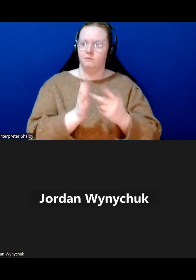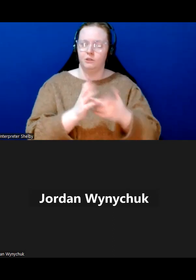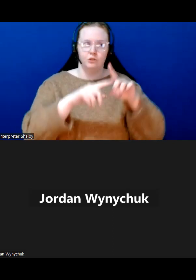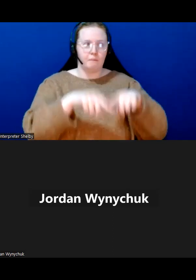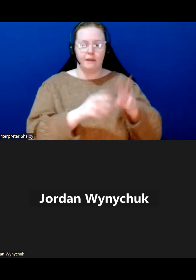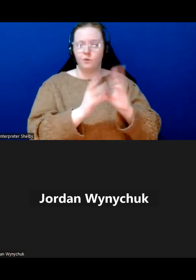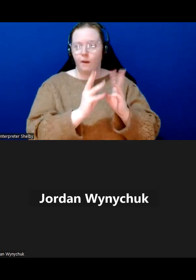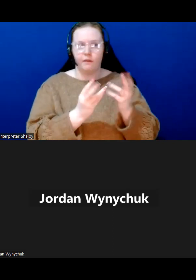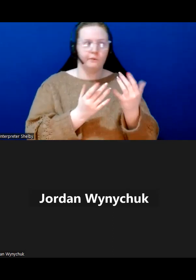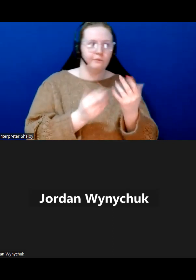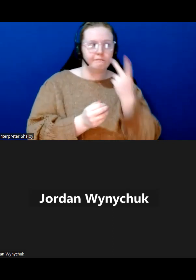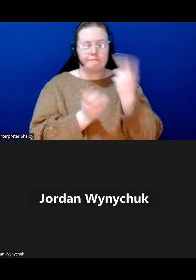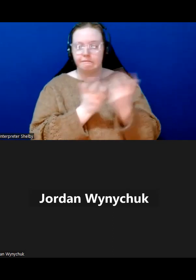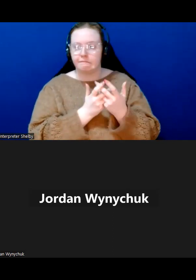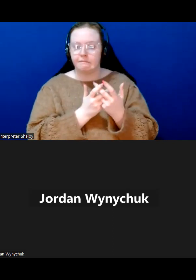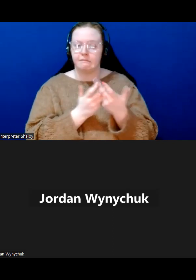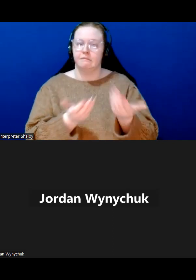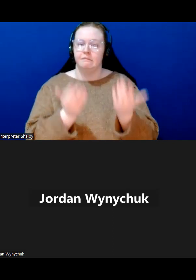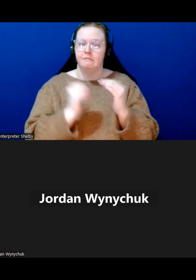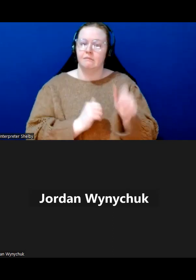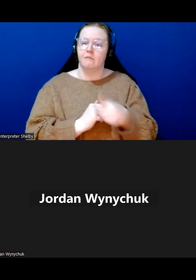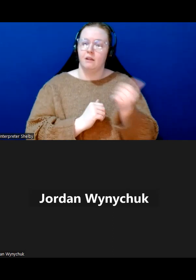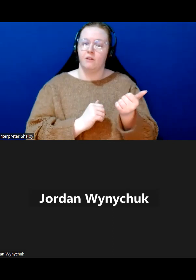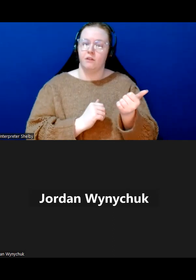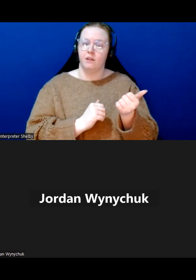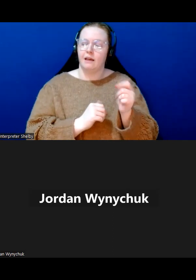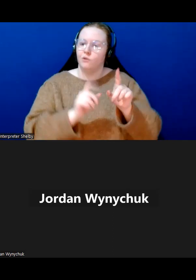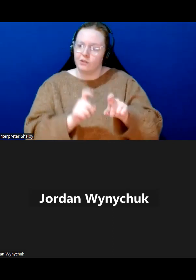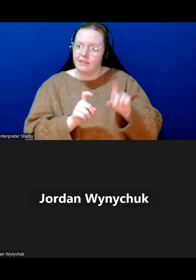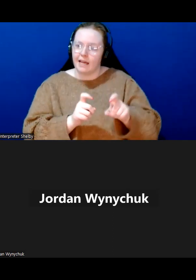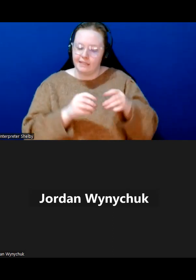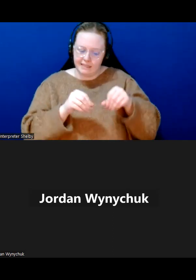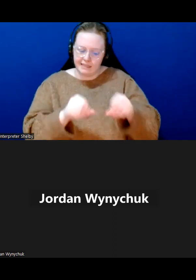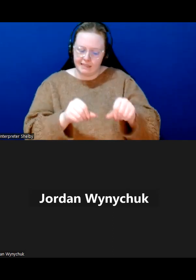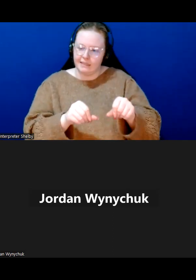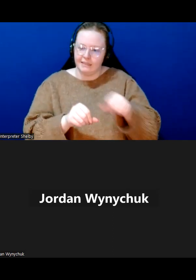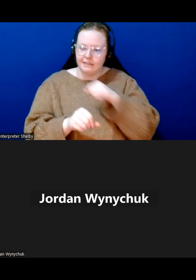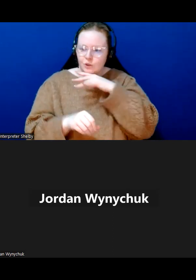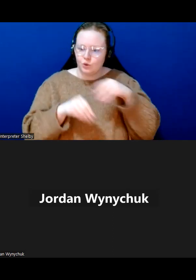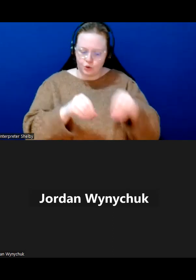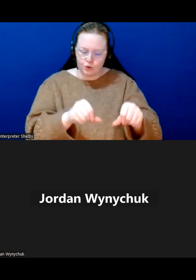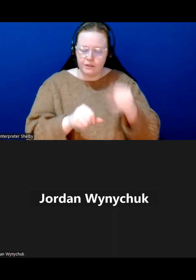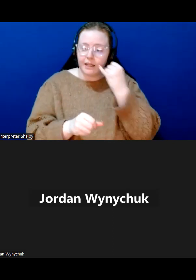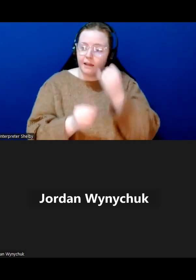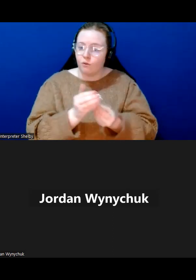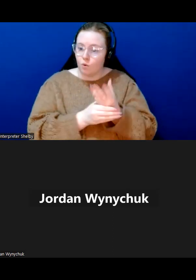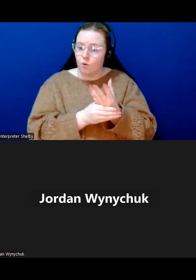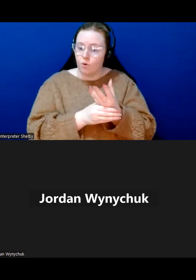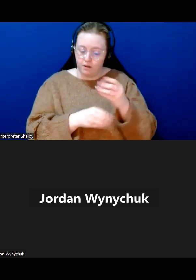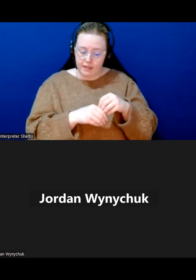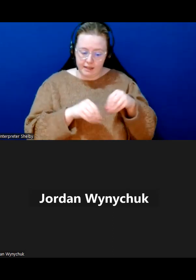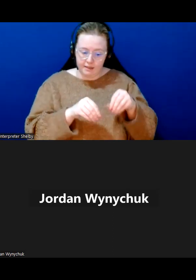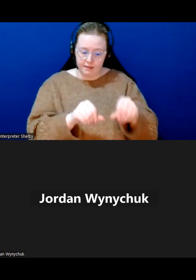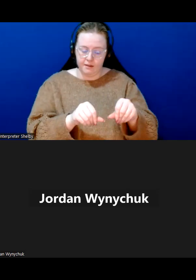weather. Another thing is that you do need to do soil testing if you are growing in the ground, and do soil